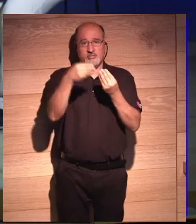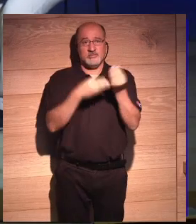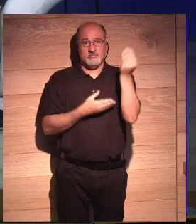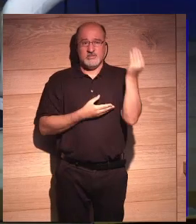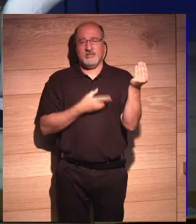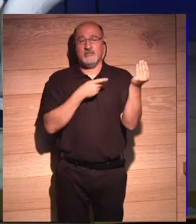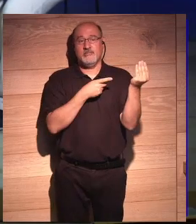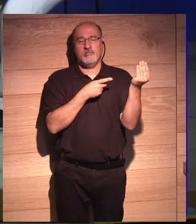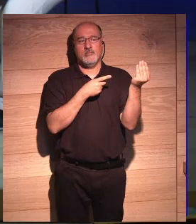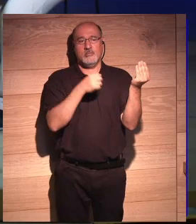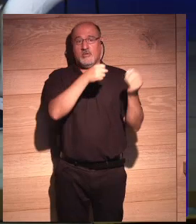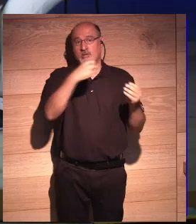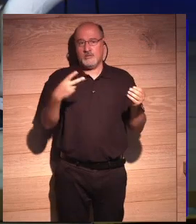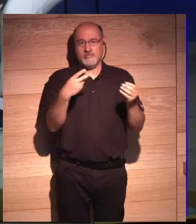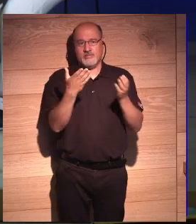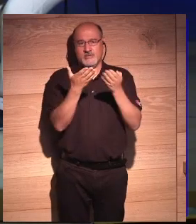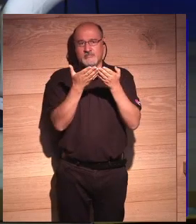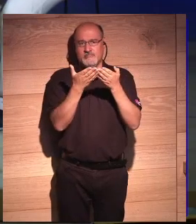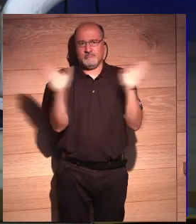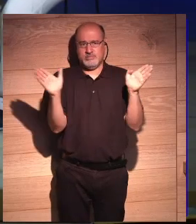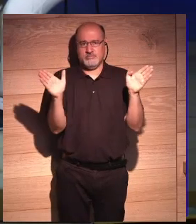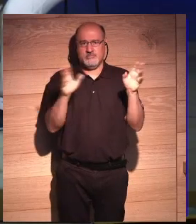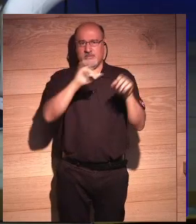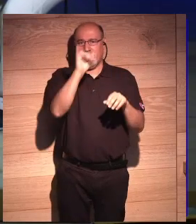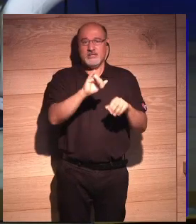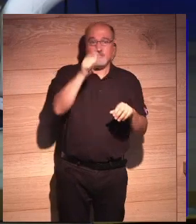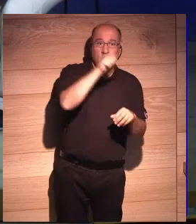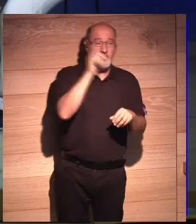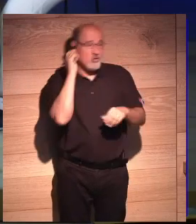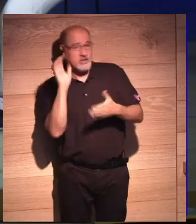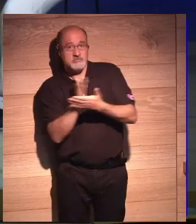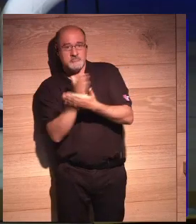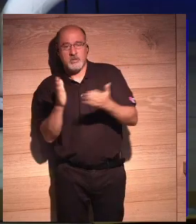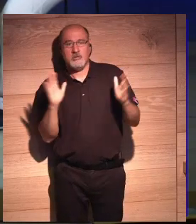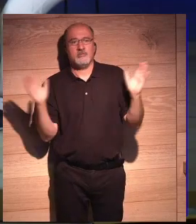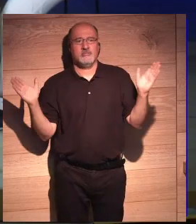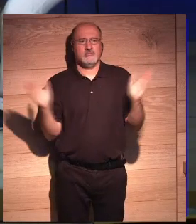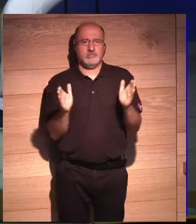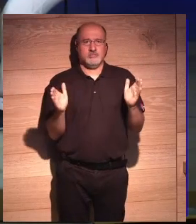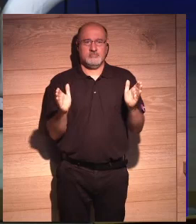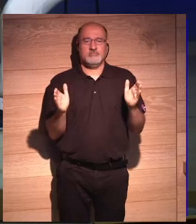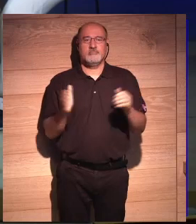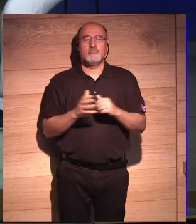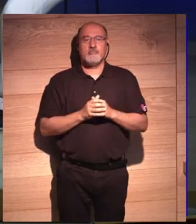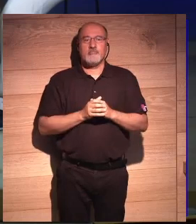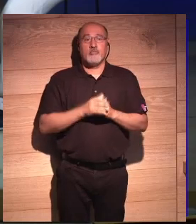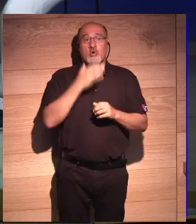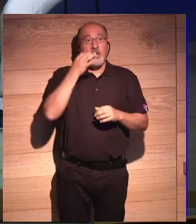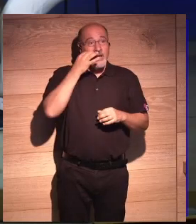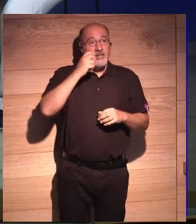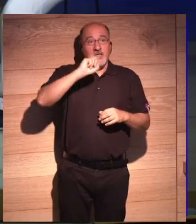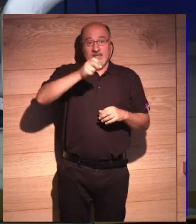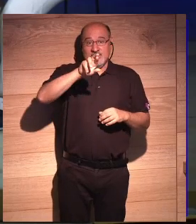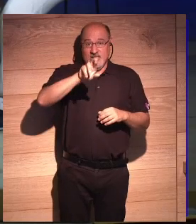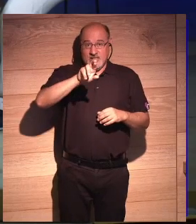in the US about how there is a gender gap that is growing in terms